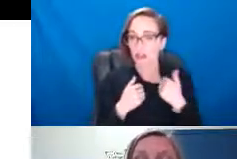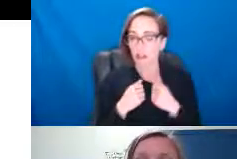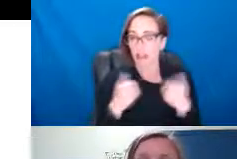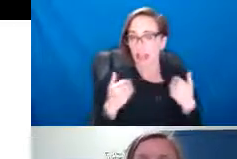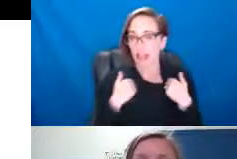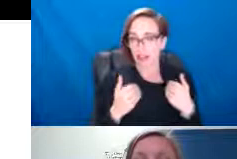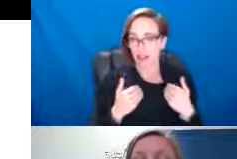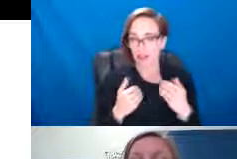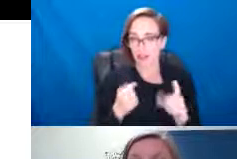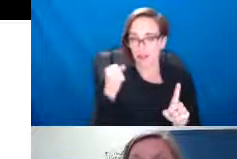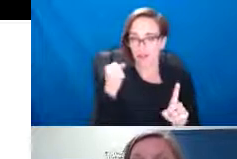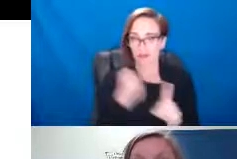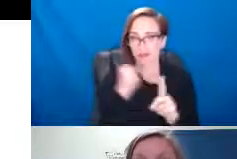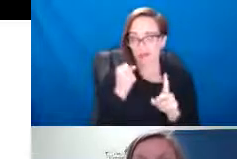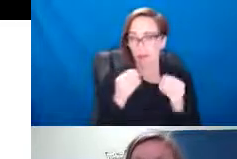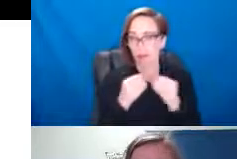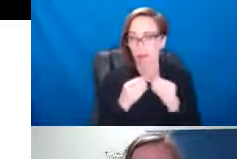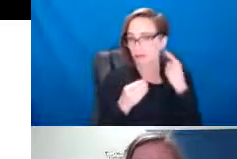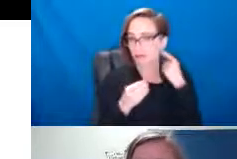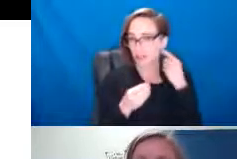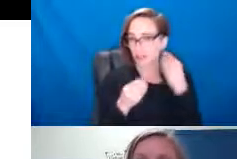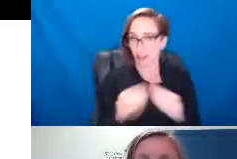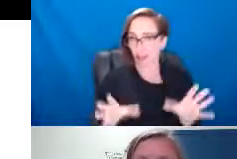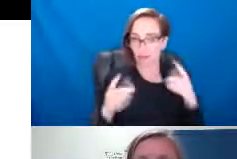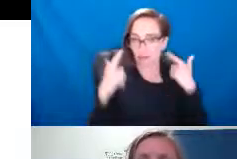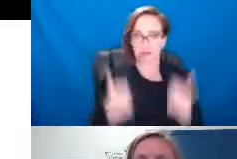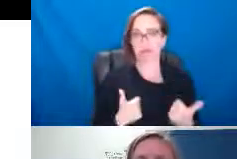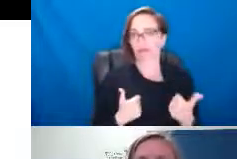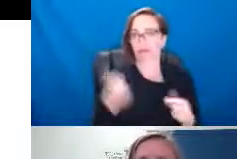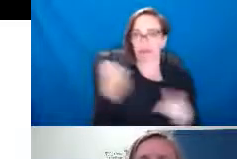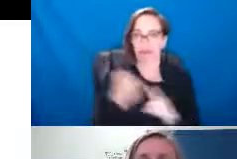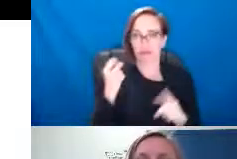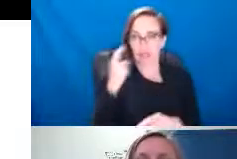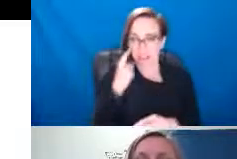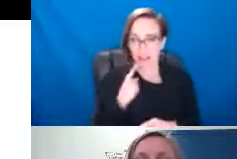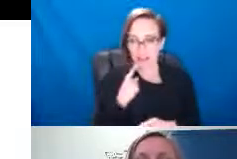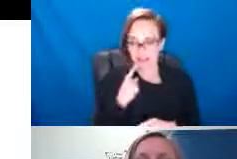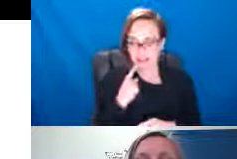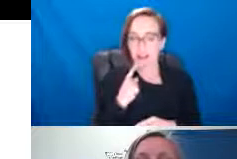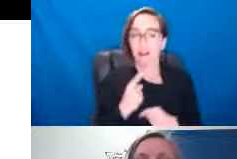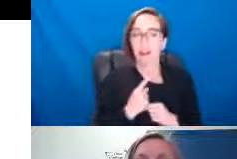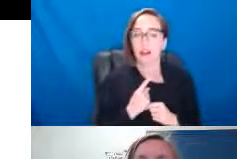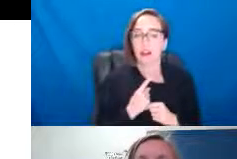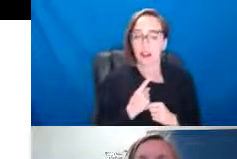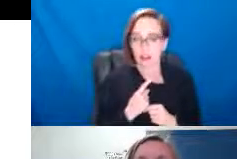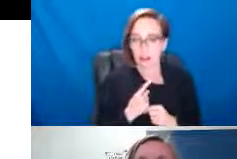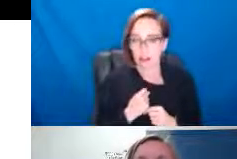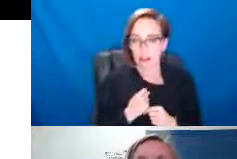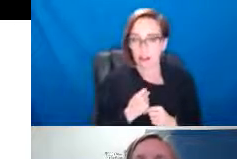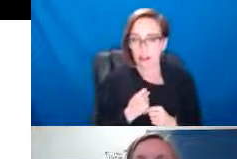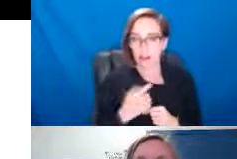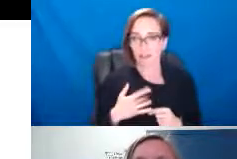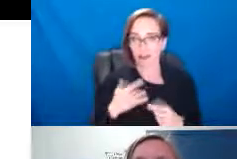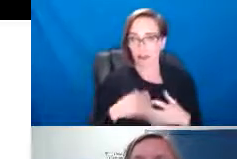lost the use of his hearing and became deaf, and it was immediate and was